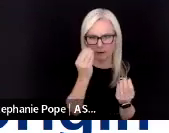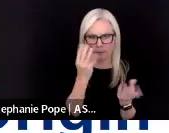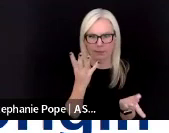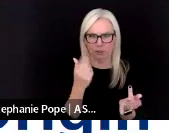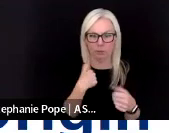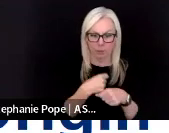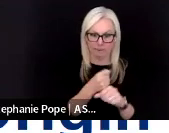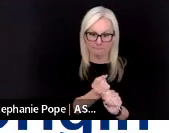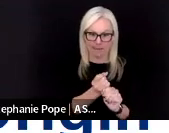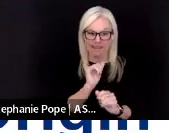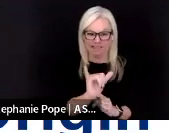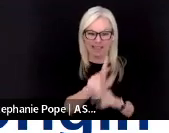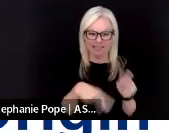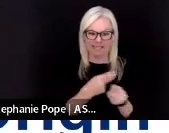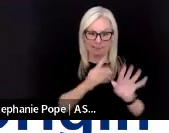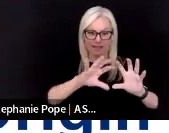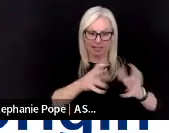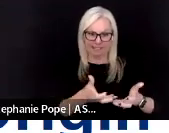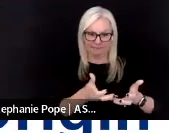a classification, we're making